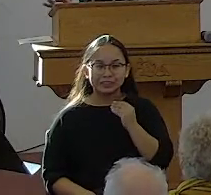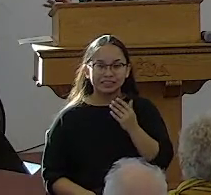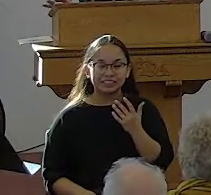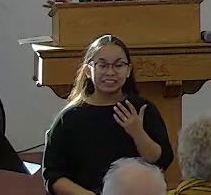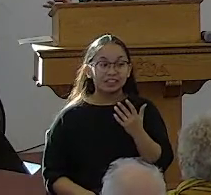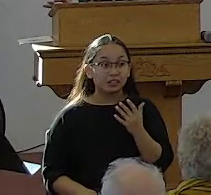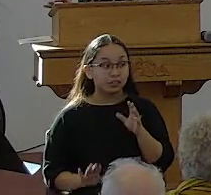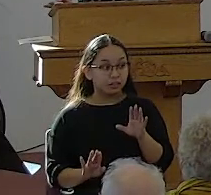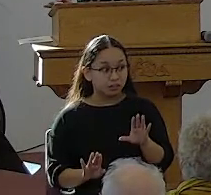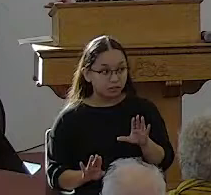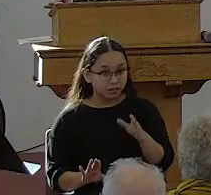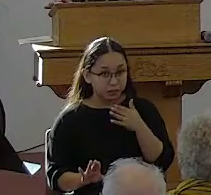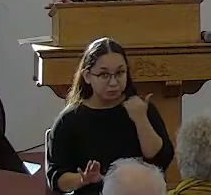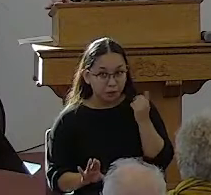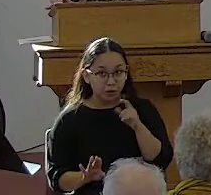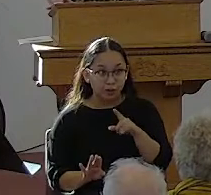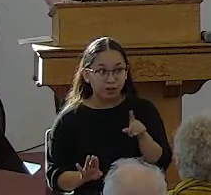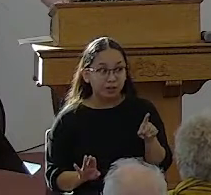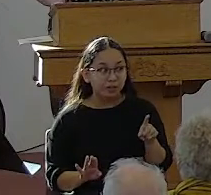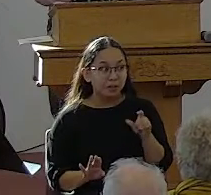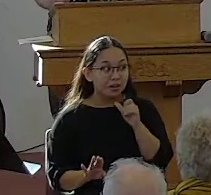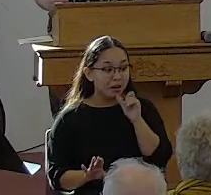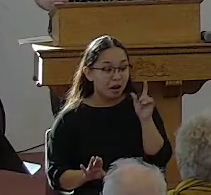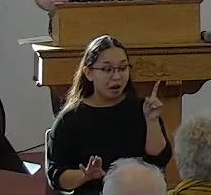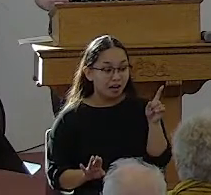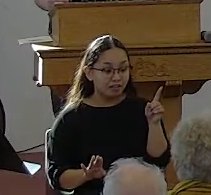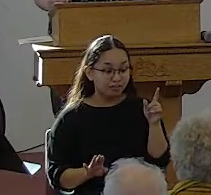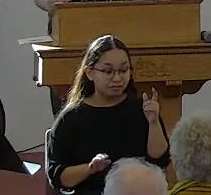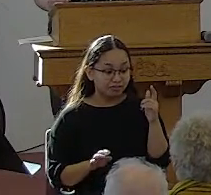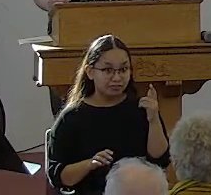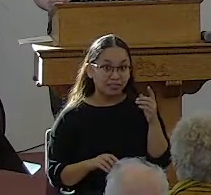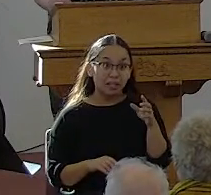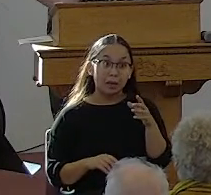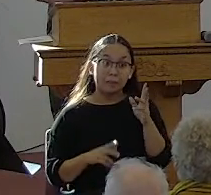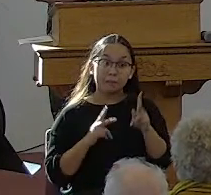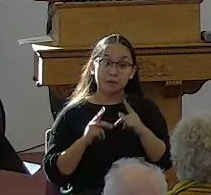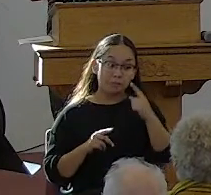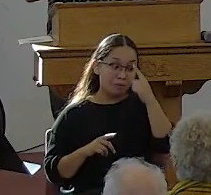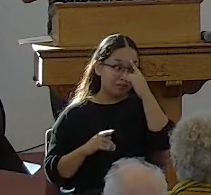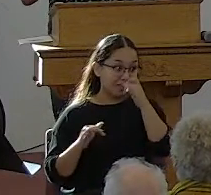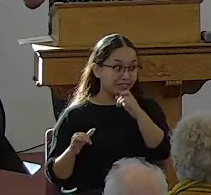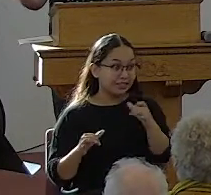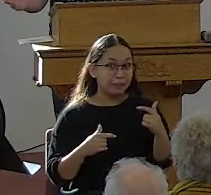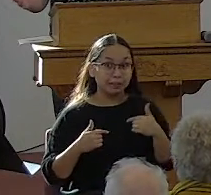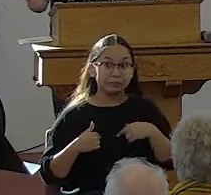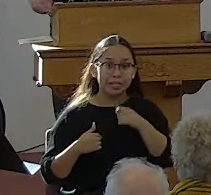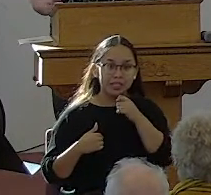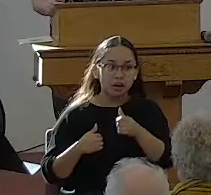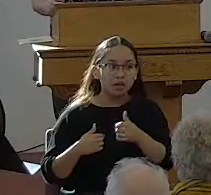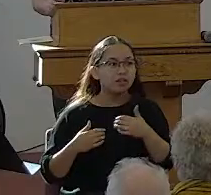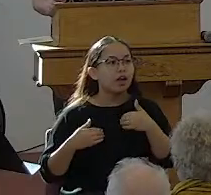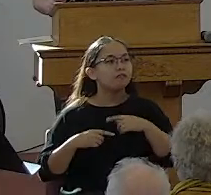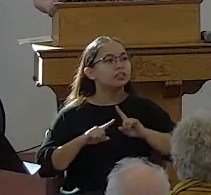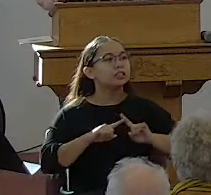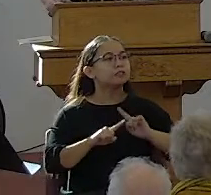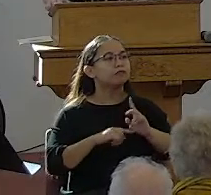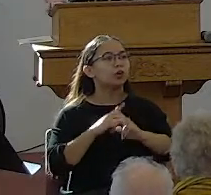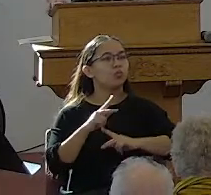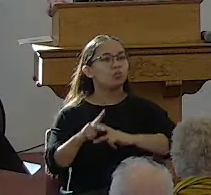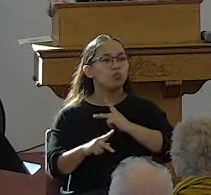It gets better. Not only do people think different thoughts, they have entirely different ways of thinking.